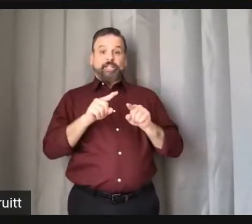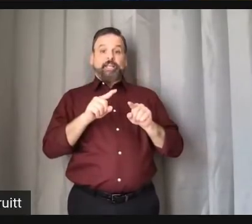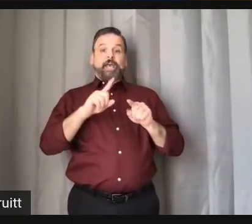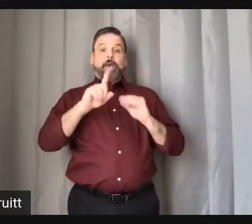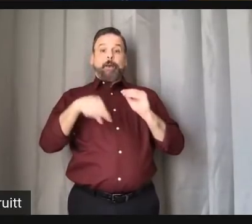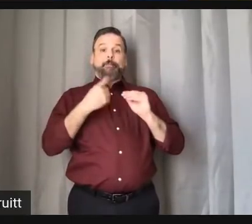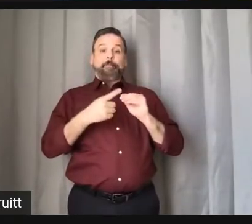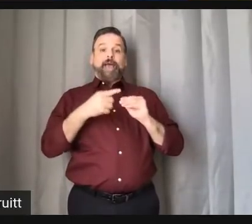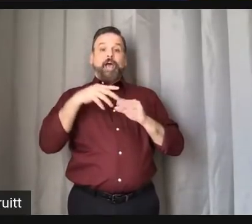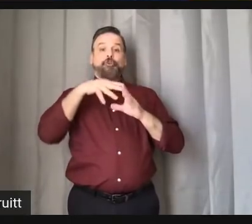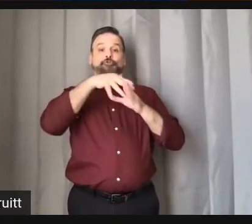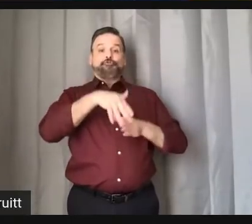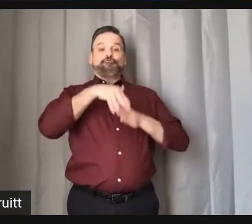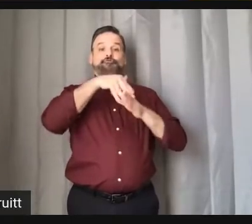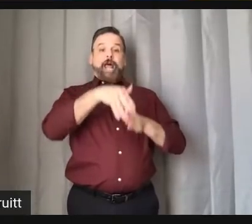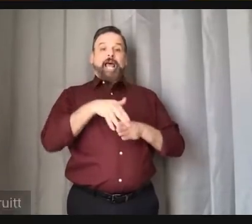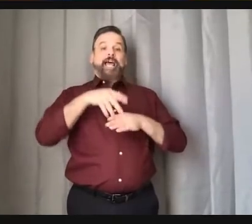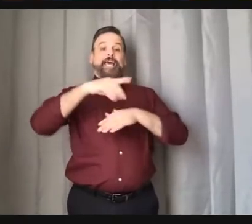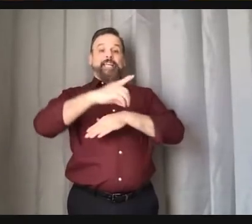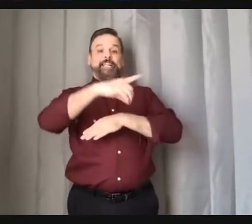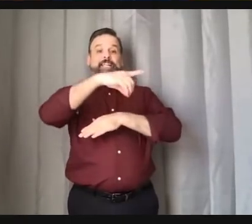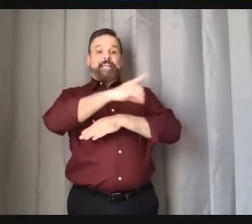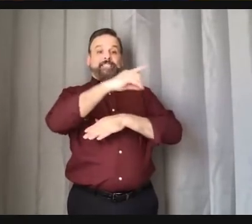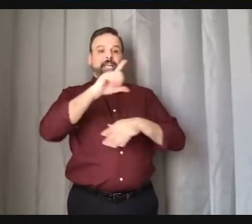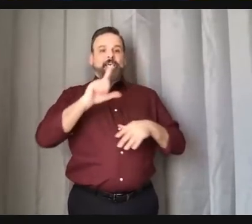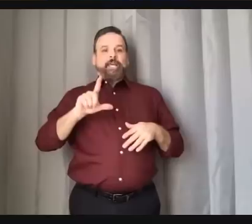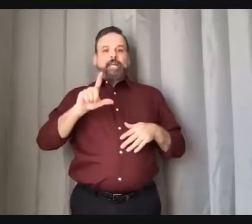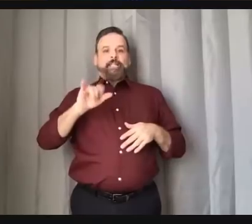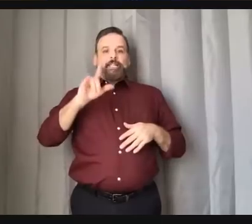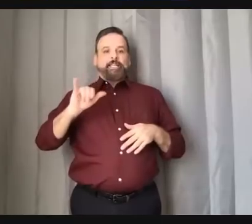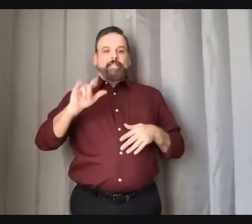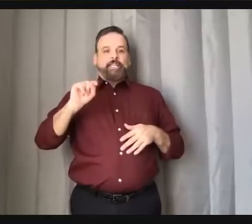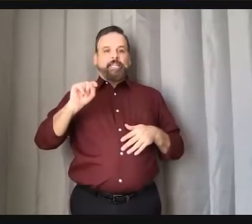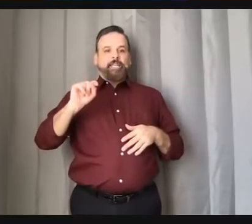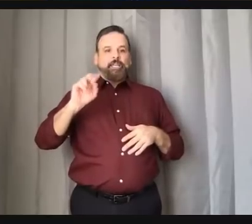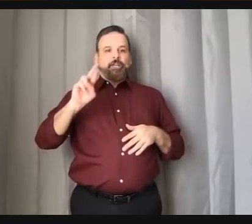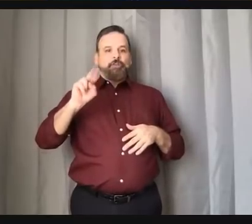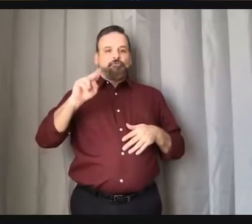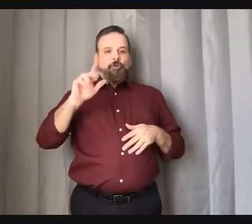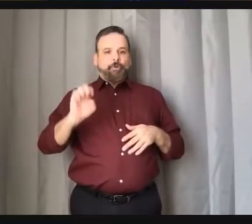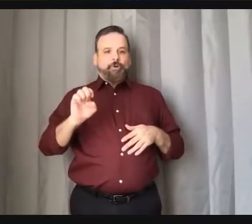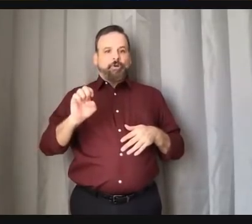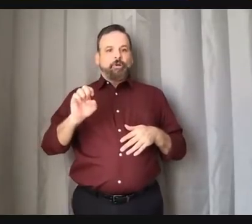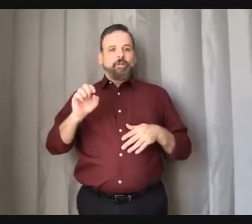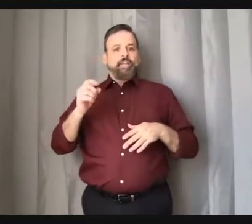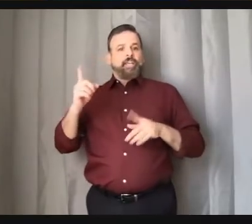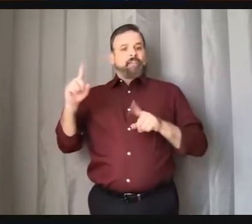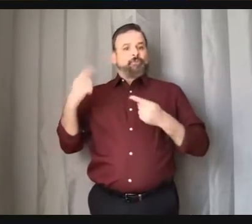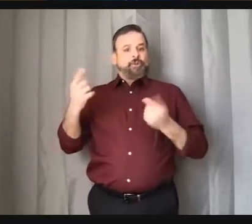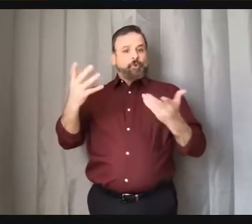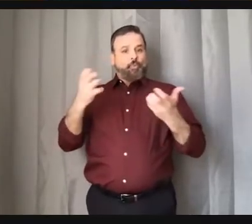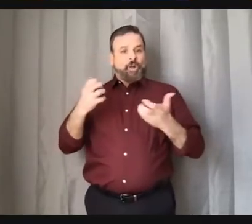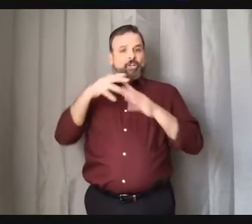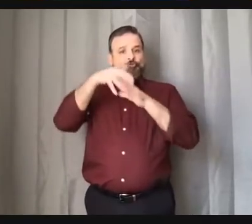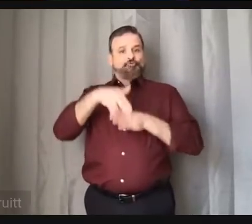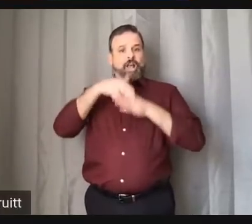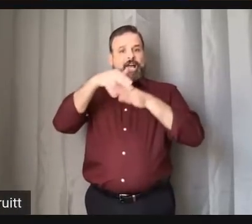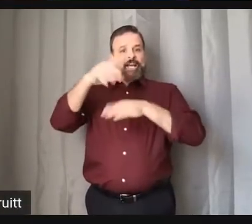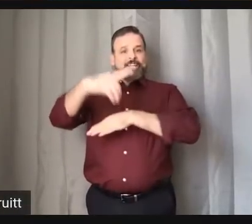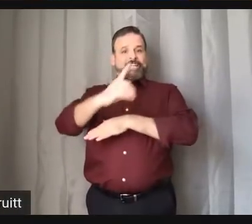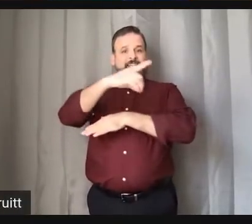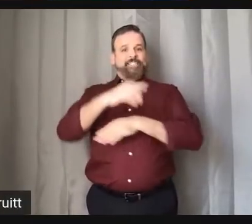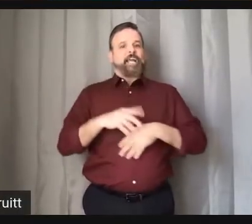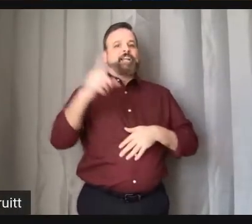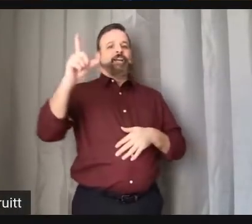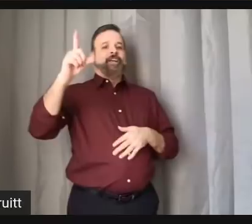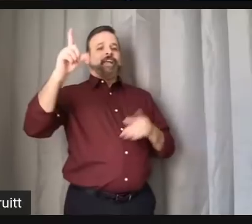dinosaurs. So Lily Trumblecan, she, have you ever wanted to ride a dinosaur? Every